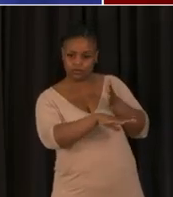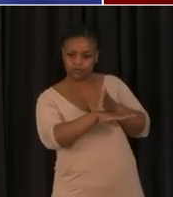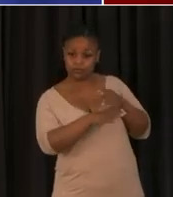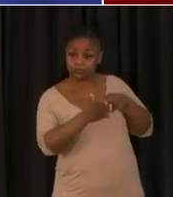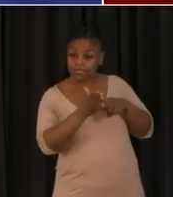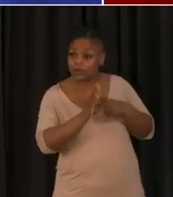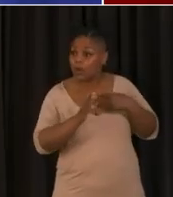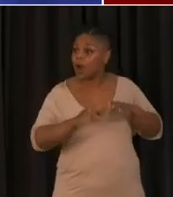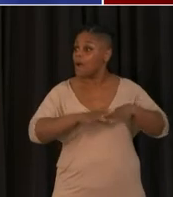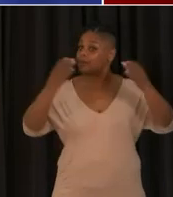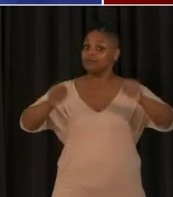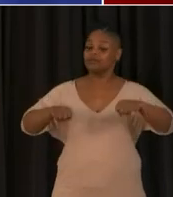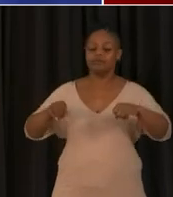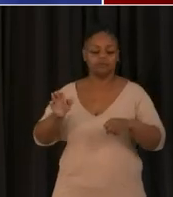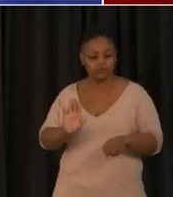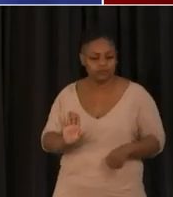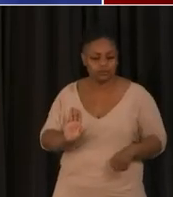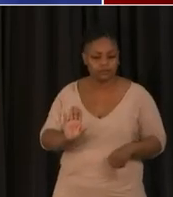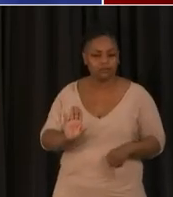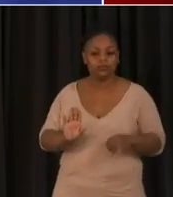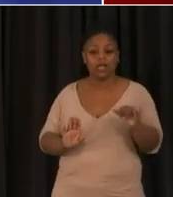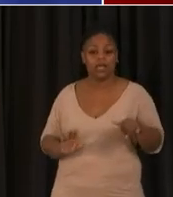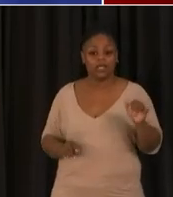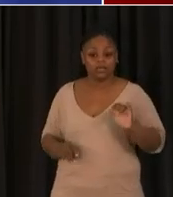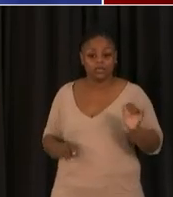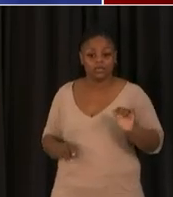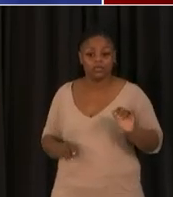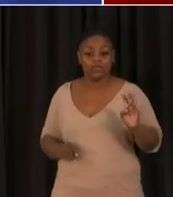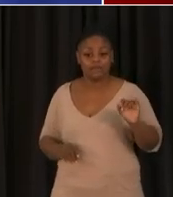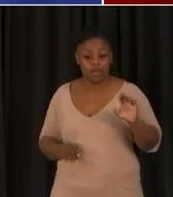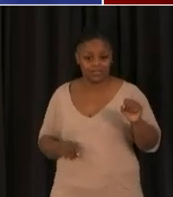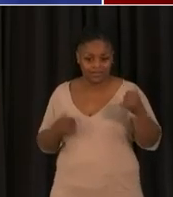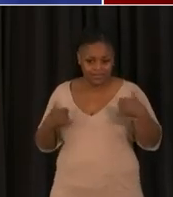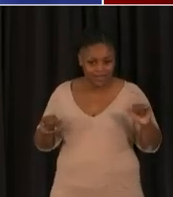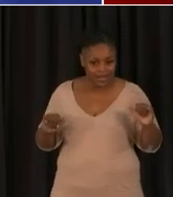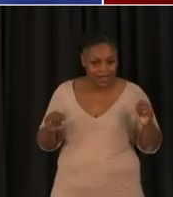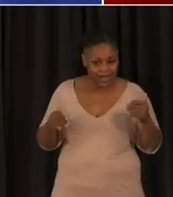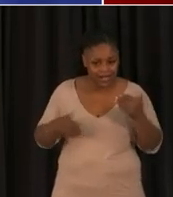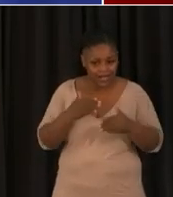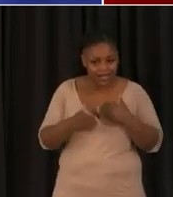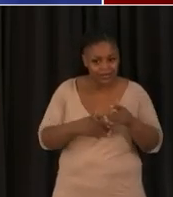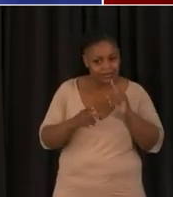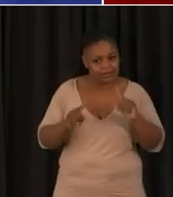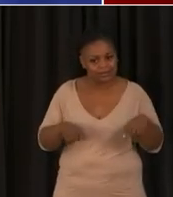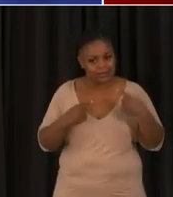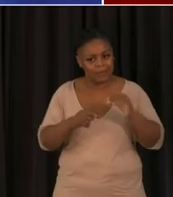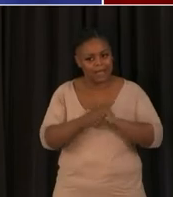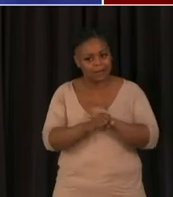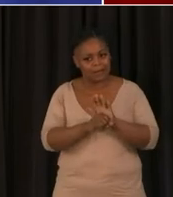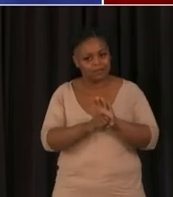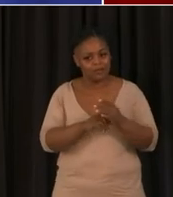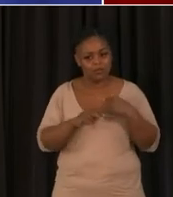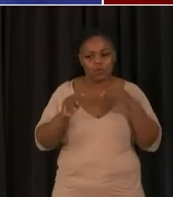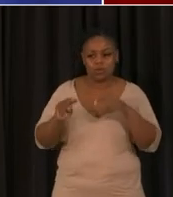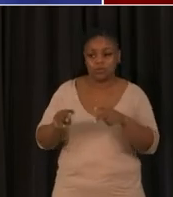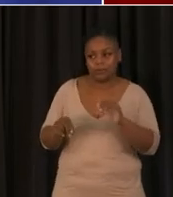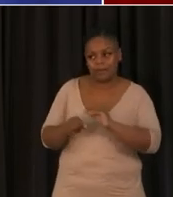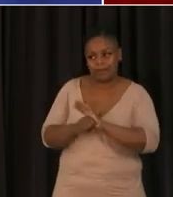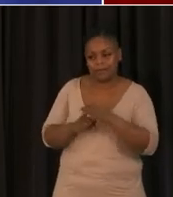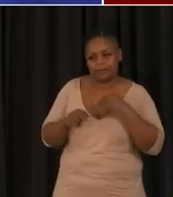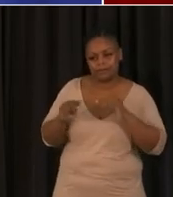a year and a half, if I'm not mistaken, Ms. Hammond, to save that money. So it's up to you. You don't have to save